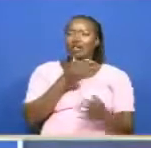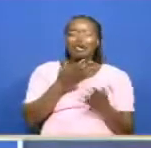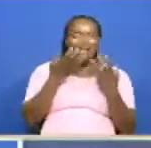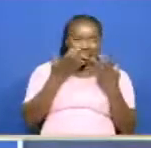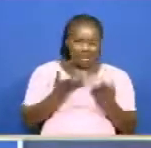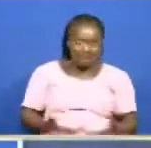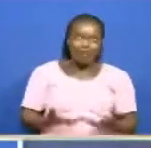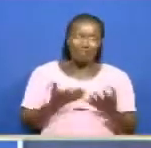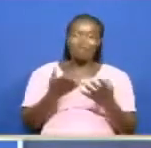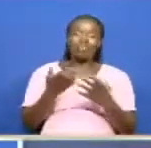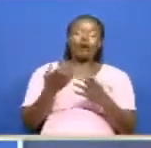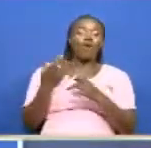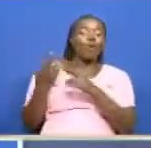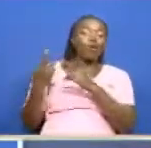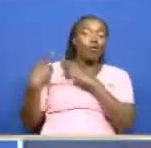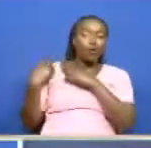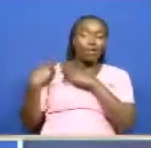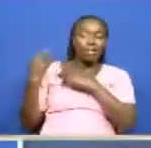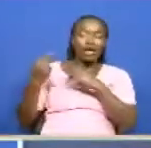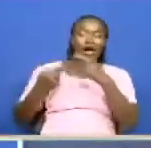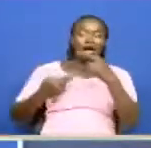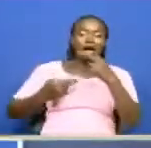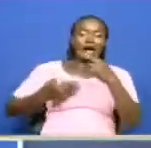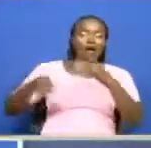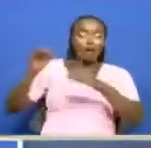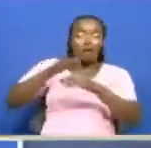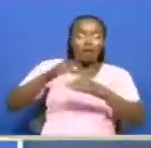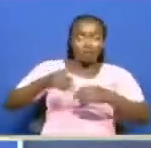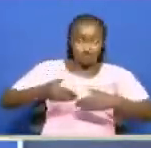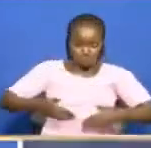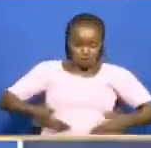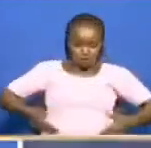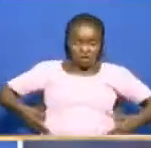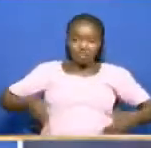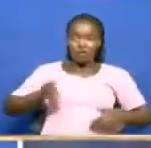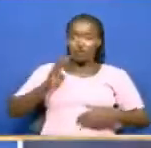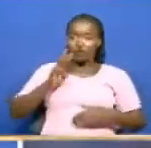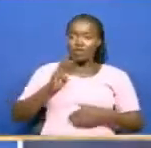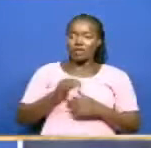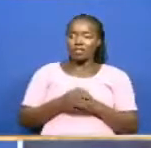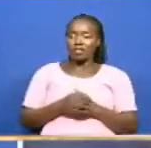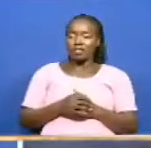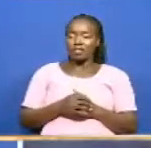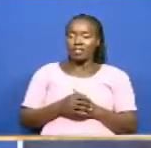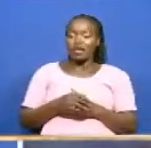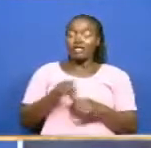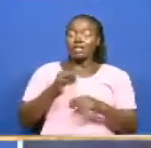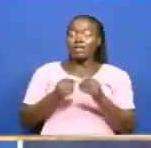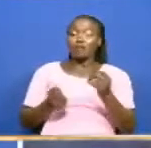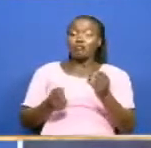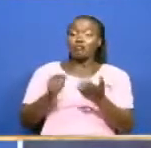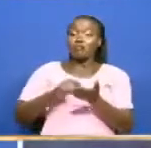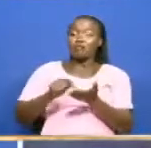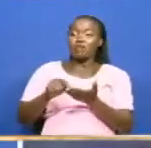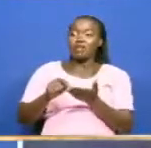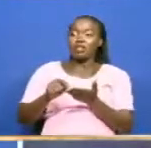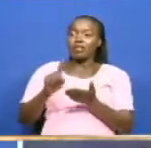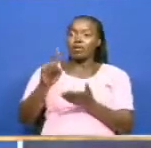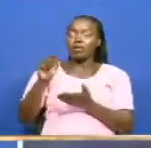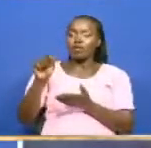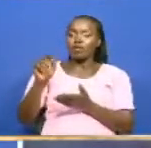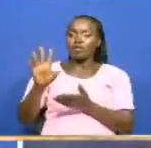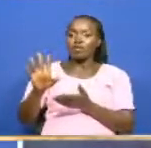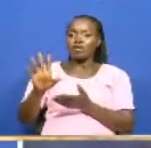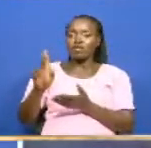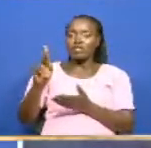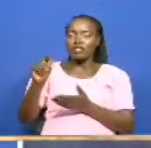venture deep into the above waste waters to tend to the crop. A gram of the crop once planted will give you 1.5 kilograms